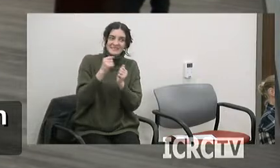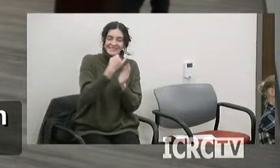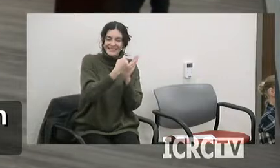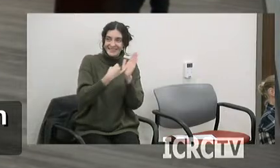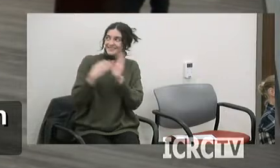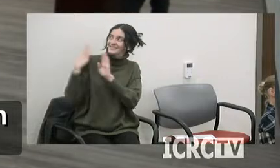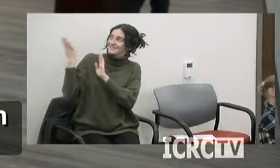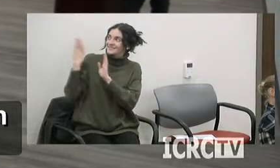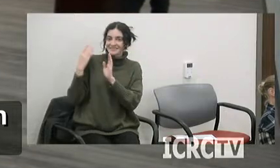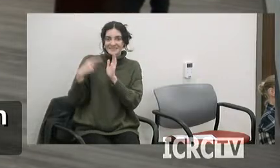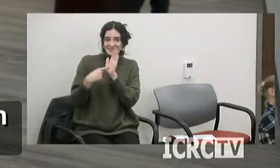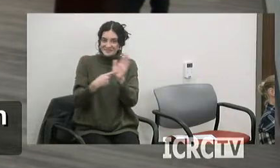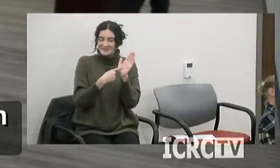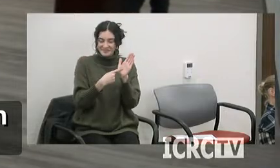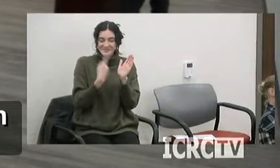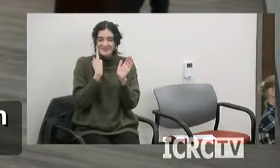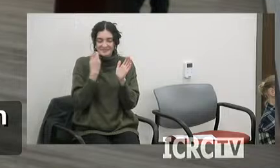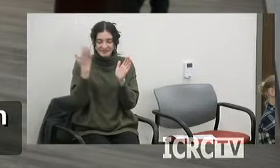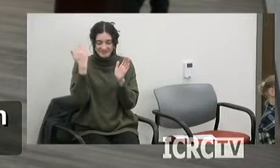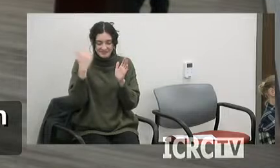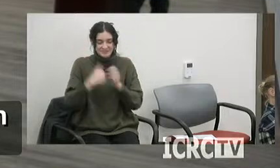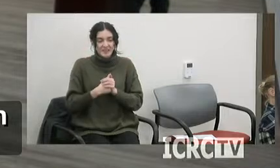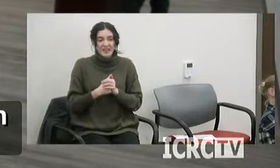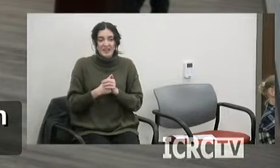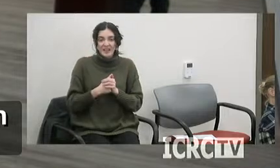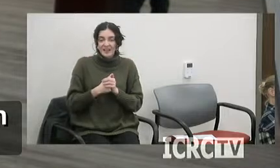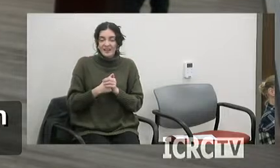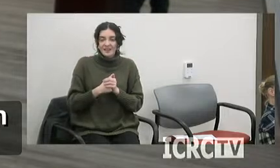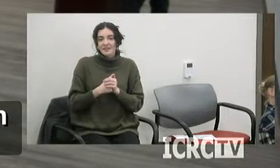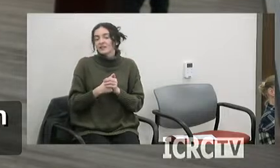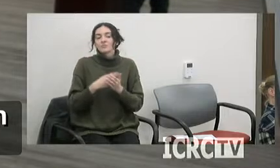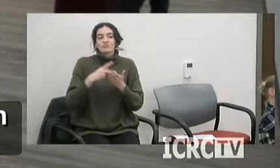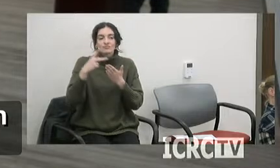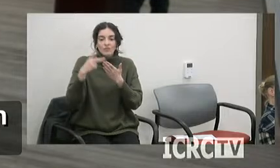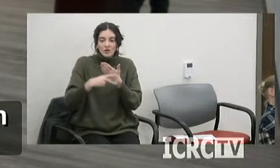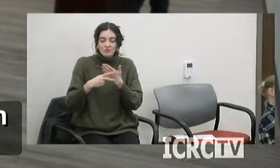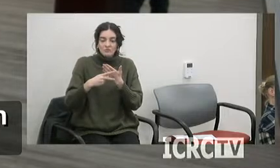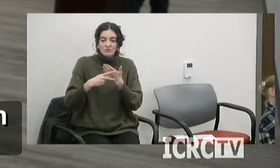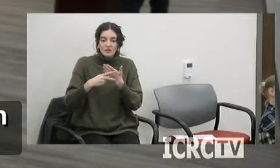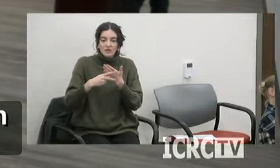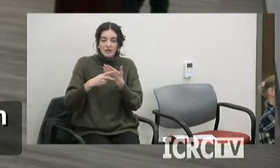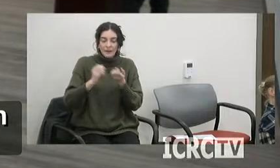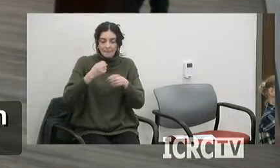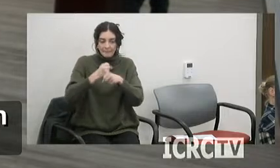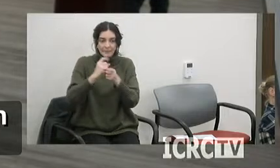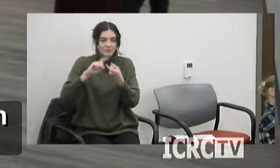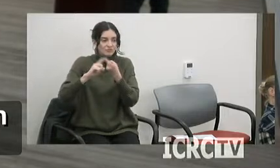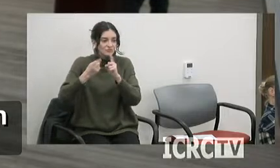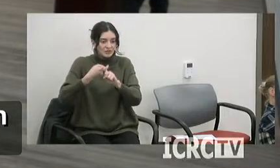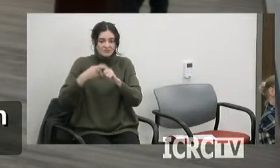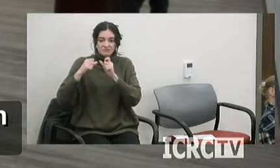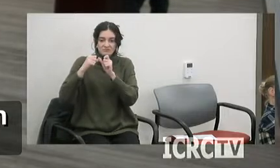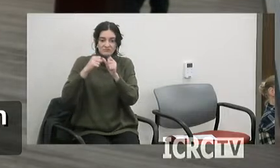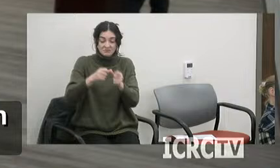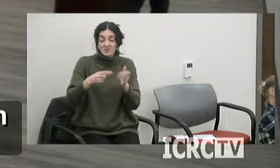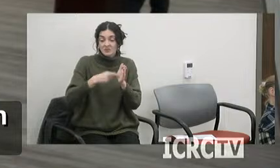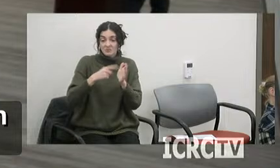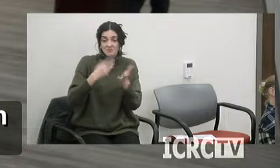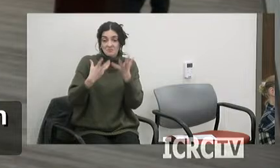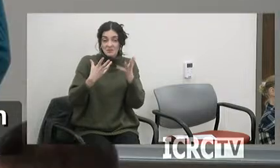planned. The students make long-lasting friendships that they would otherwise not. The students, our